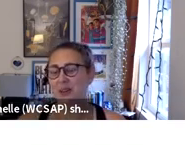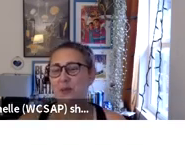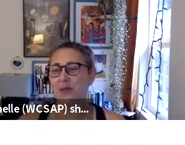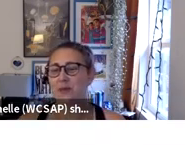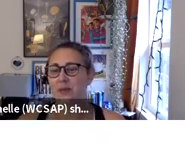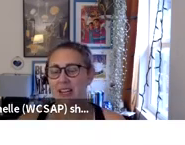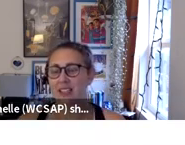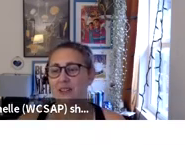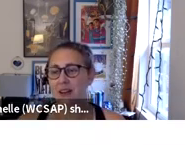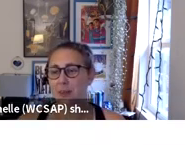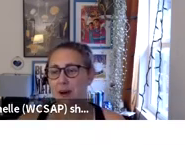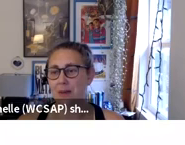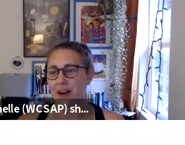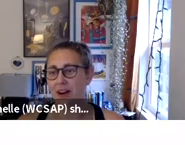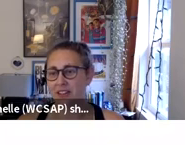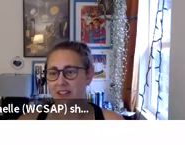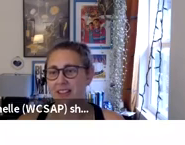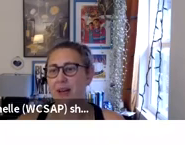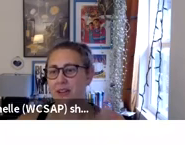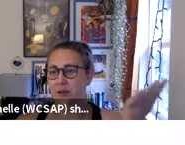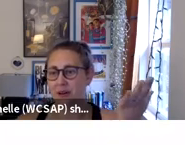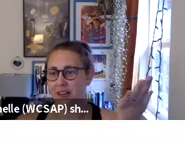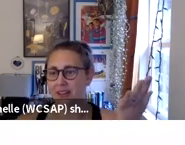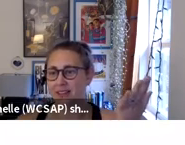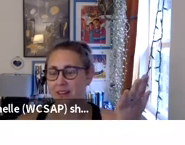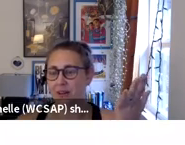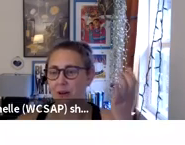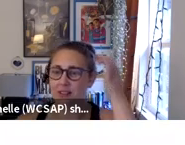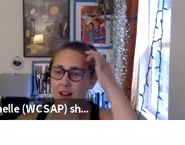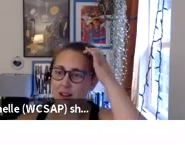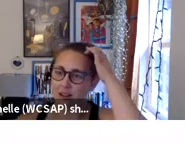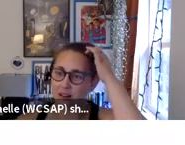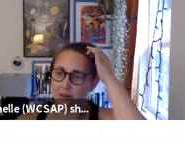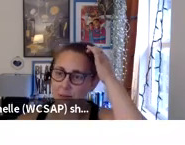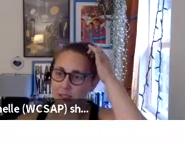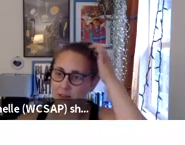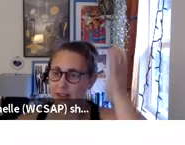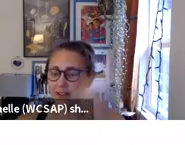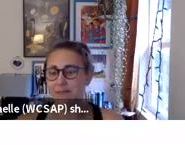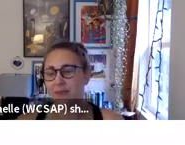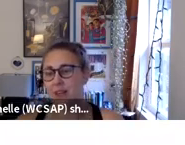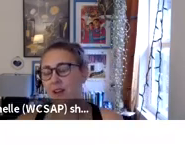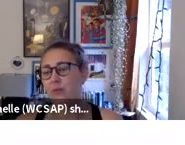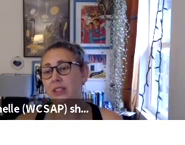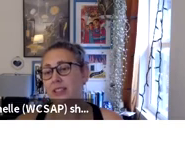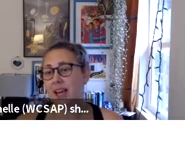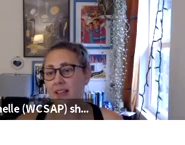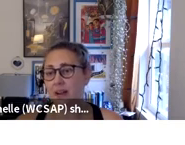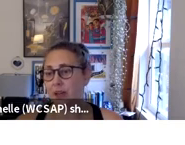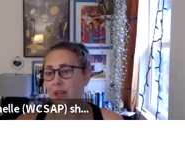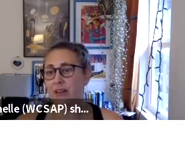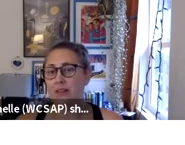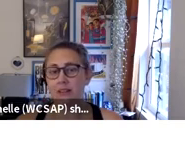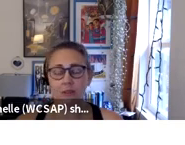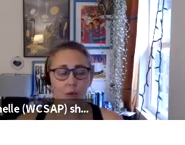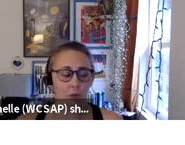you know, identify the primary aggressor in mandatory arrest law of domestic violence. I'm really sad that